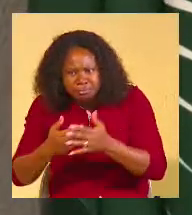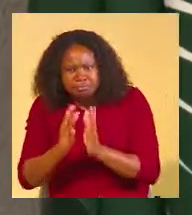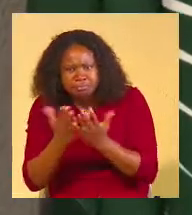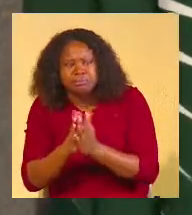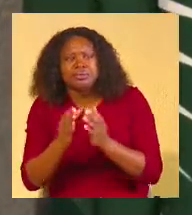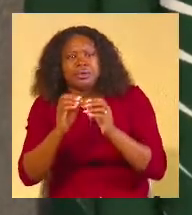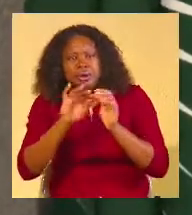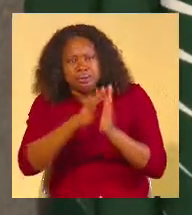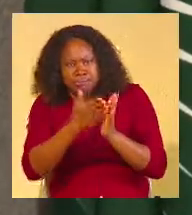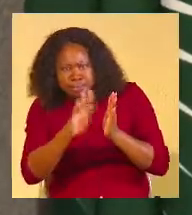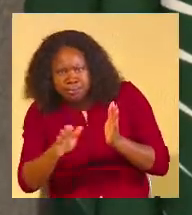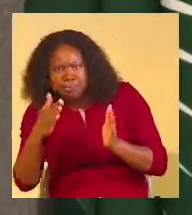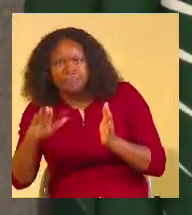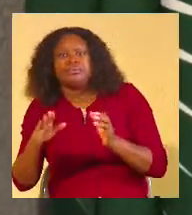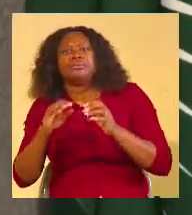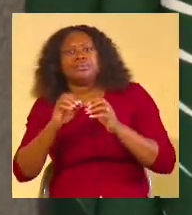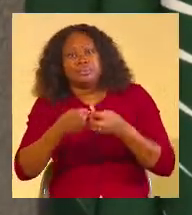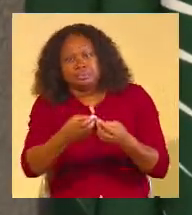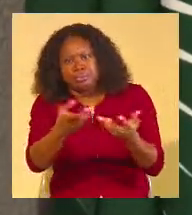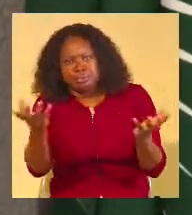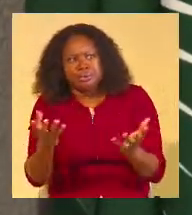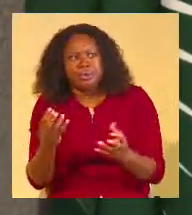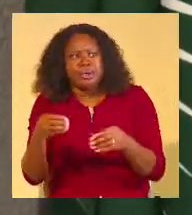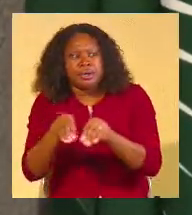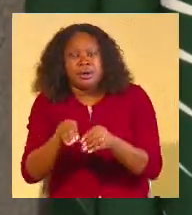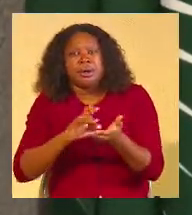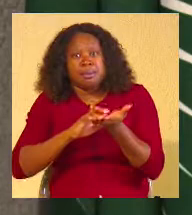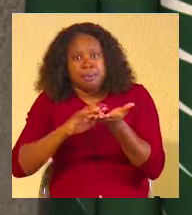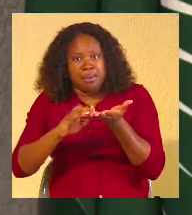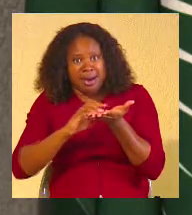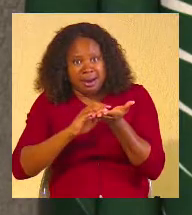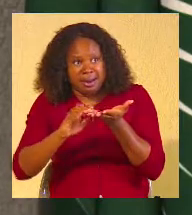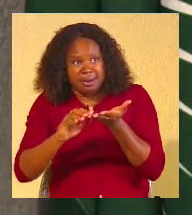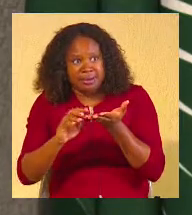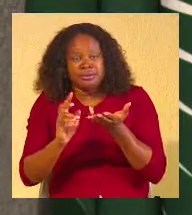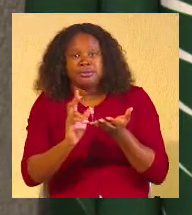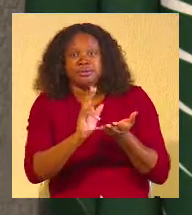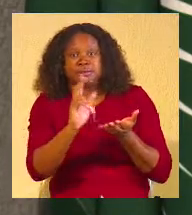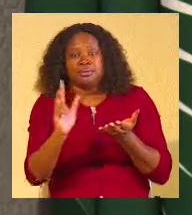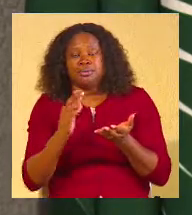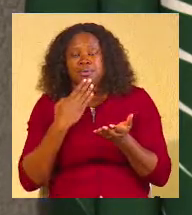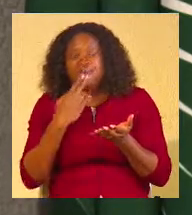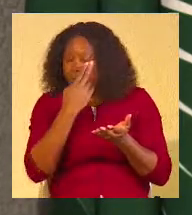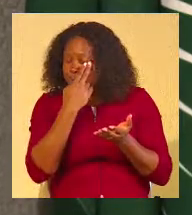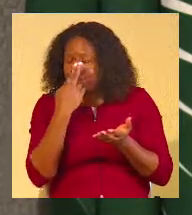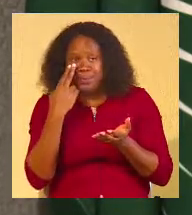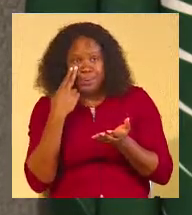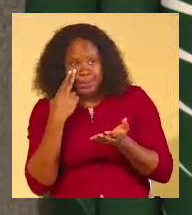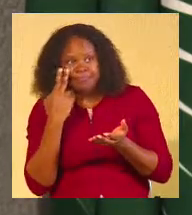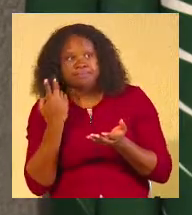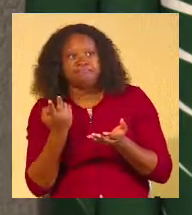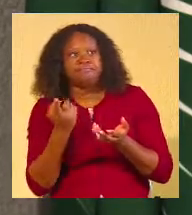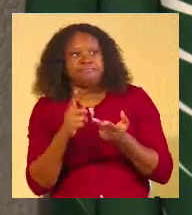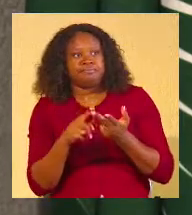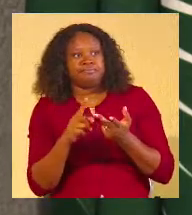disseminate the pamphlets, all of these are also being produced in Braille for people that are visually impaired.